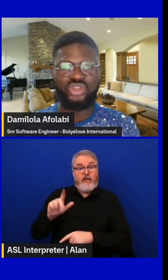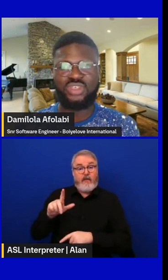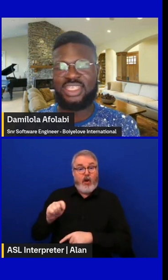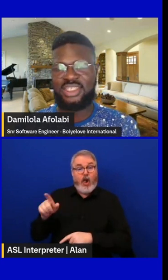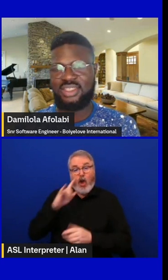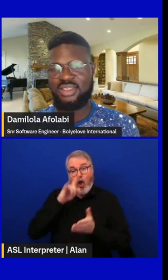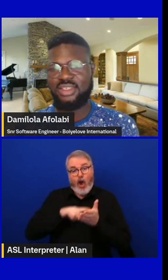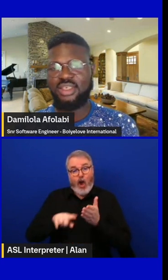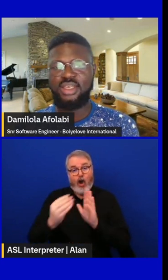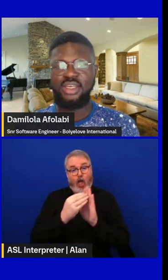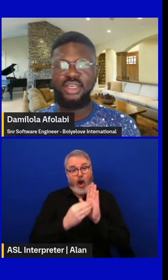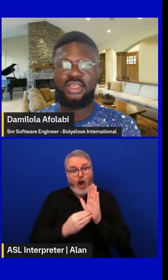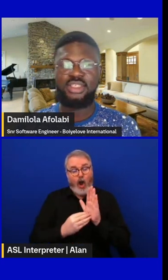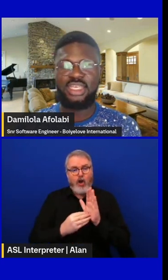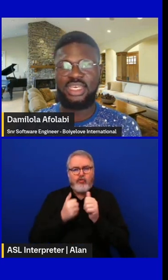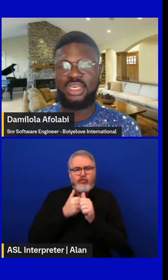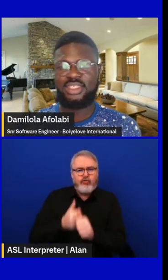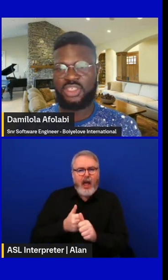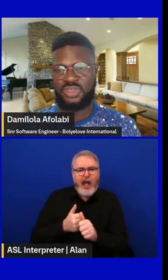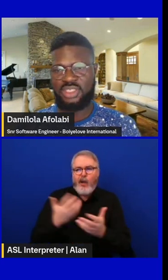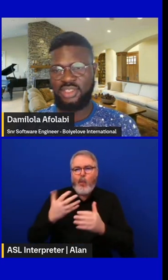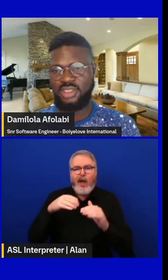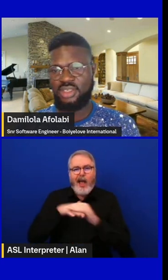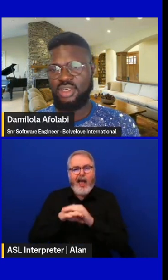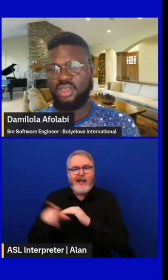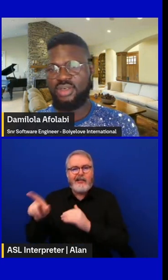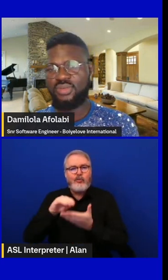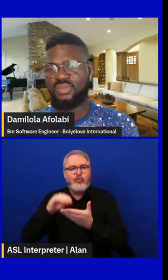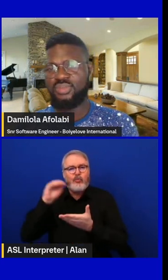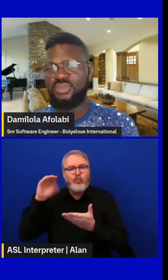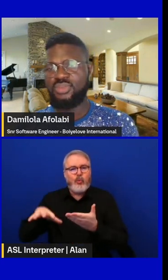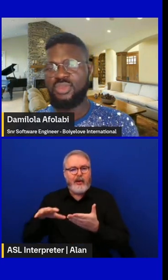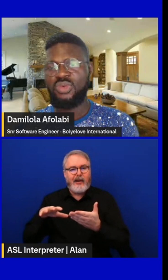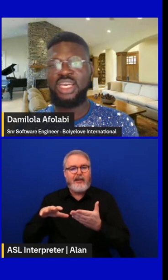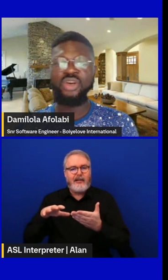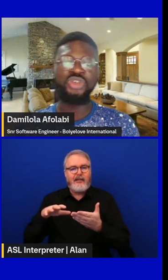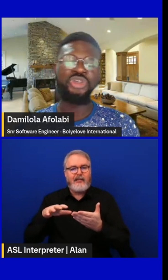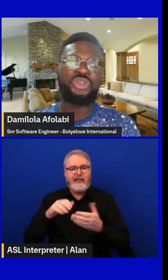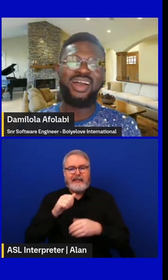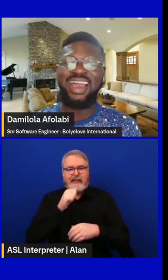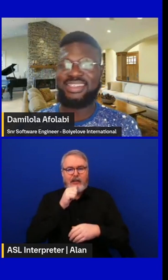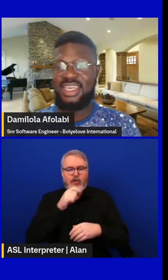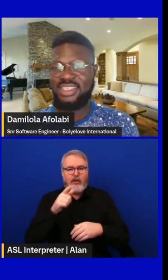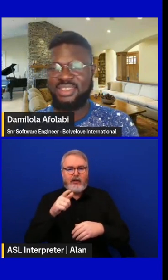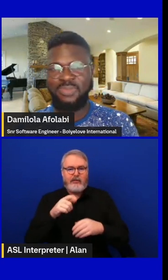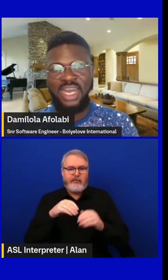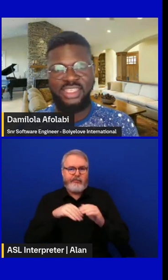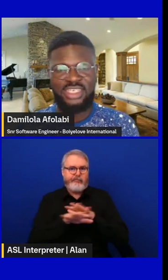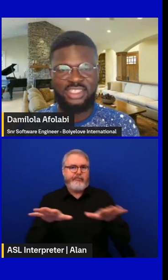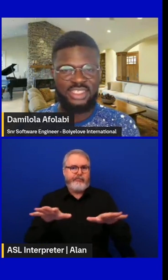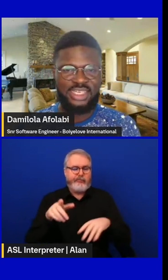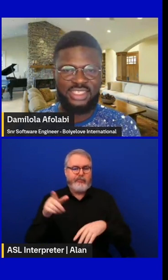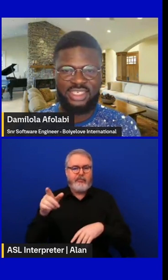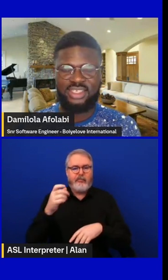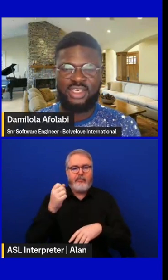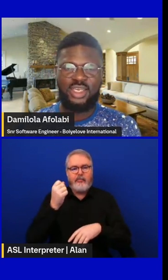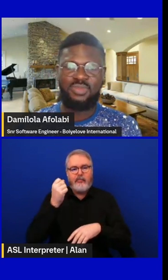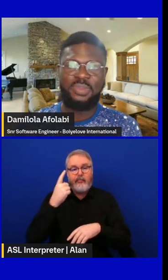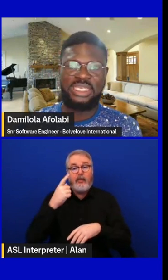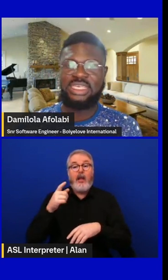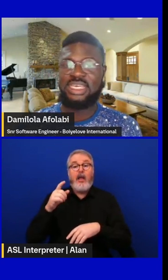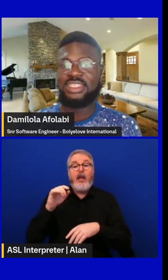accessed students' data secrets. When an unusual access pattern is